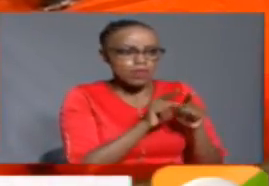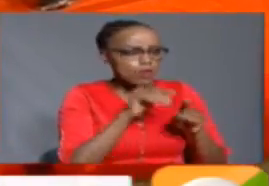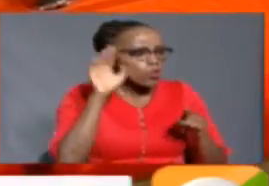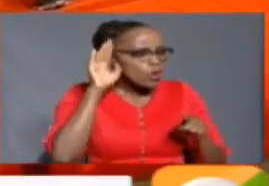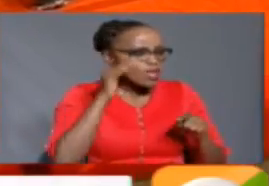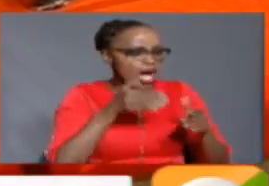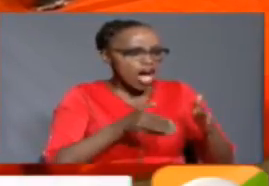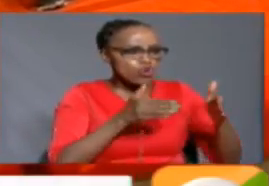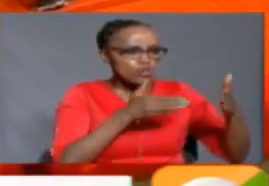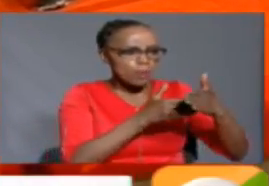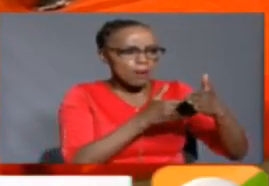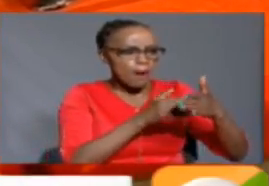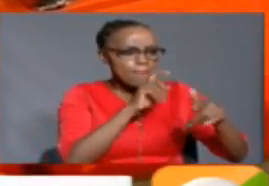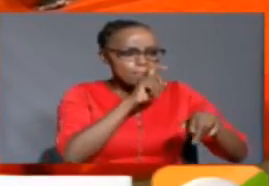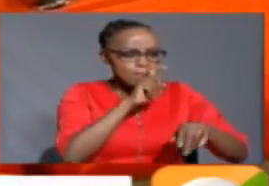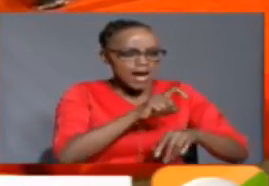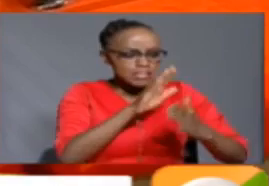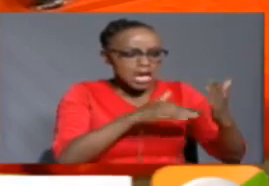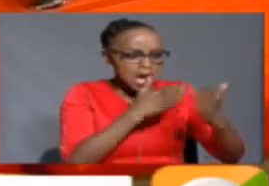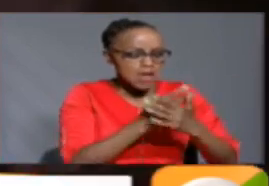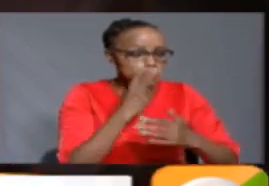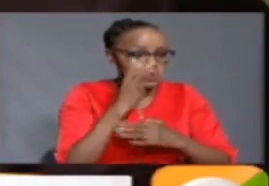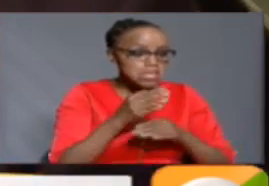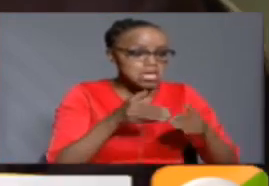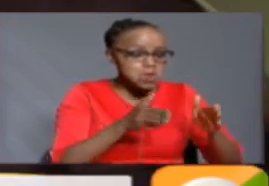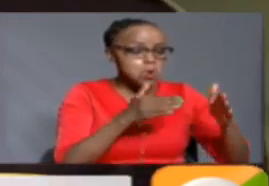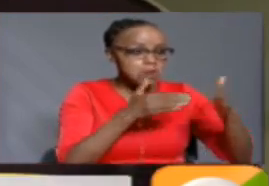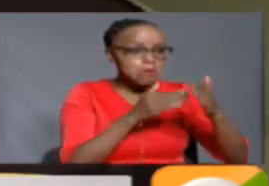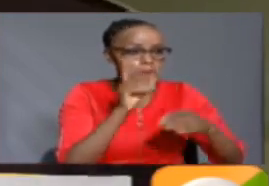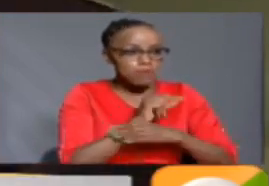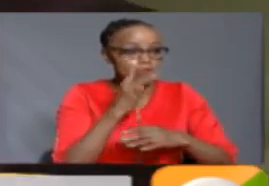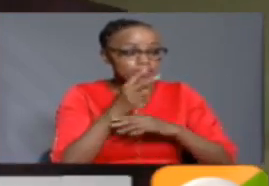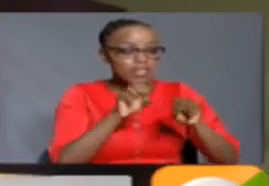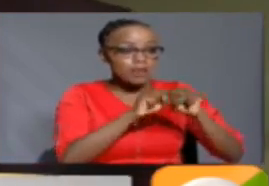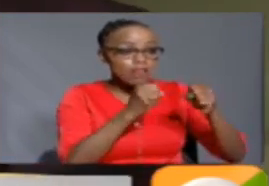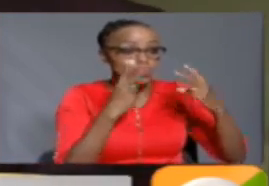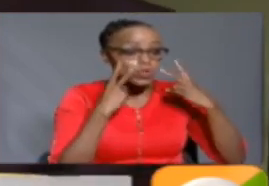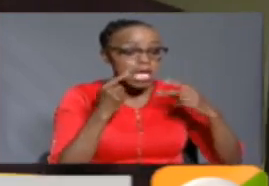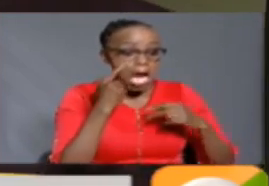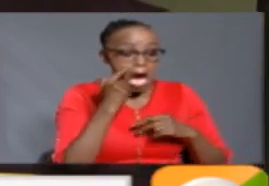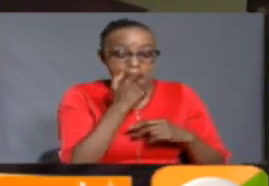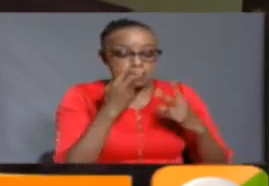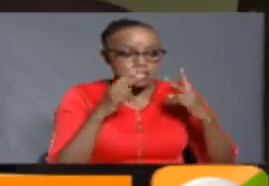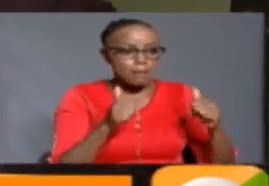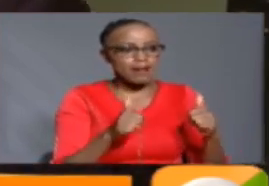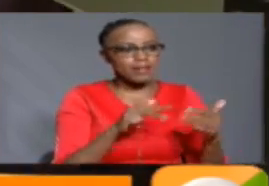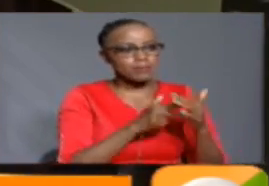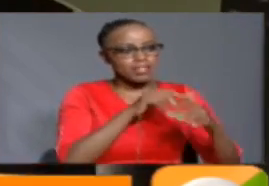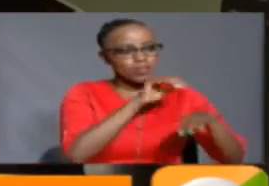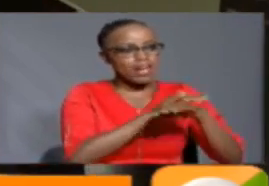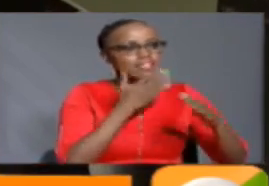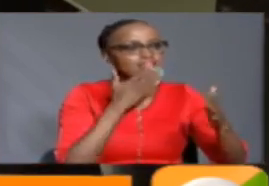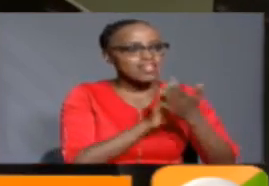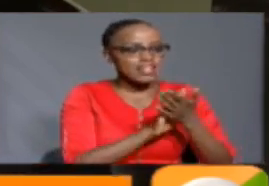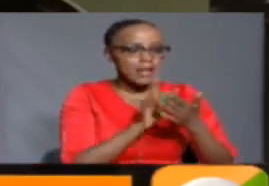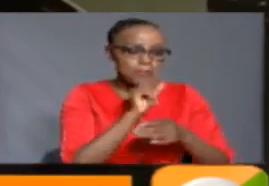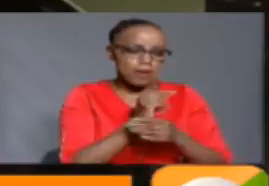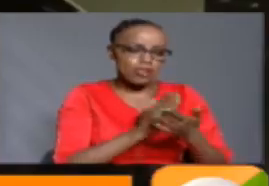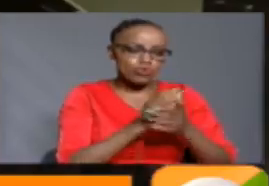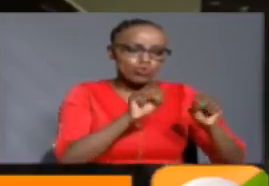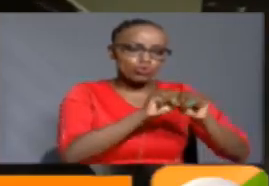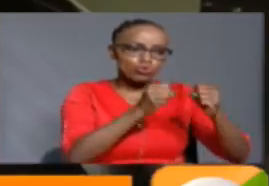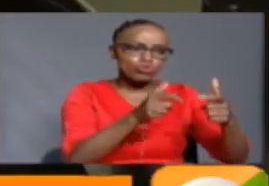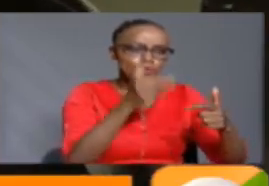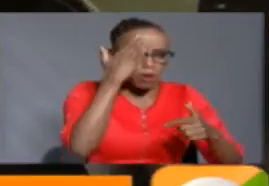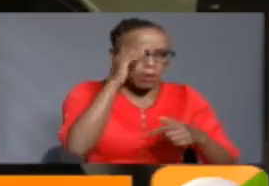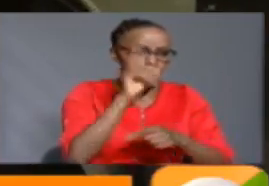imefungwa, sio lazima ufike hapo uone imefungwa, ati umeona kwa mtandao kuona na macho yako. So if you receive the letter by social media and